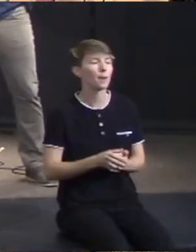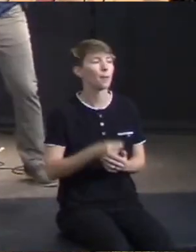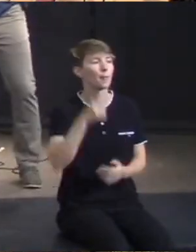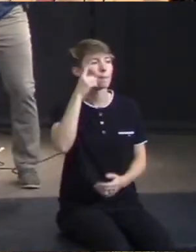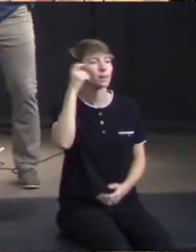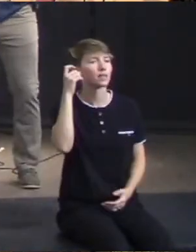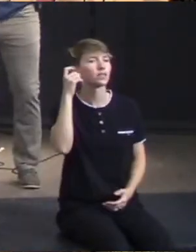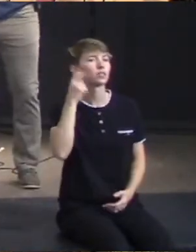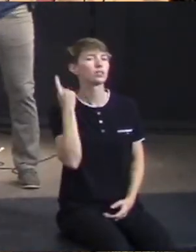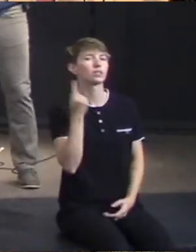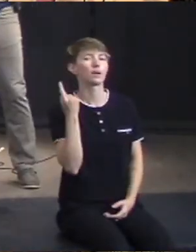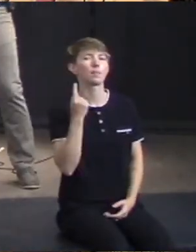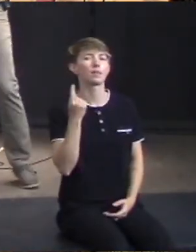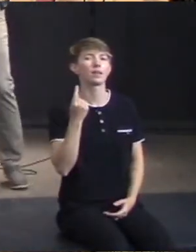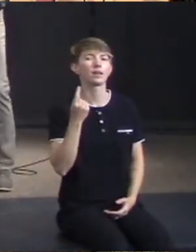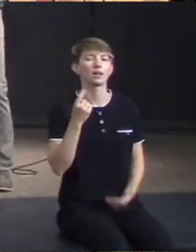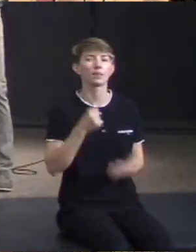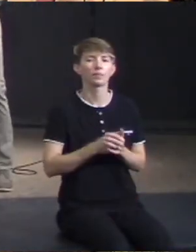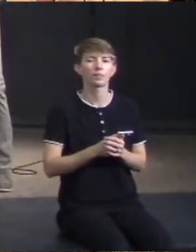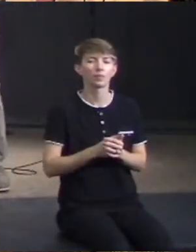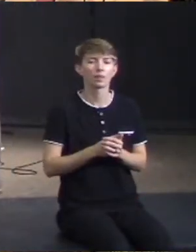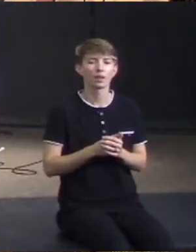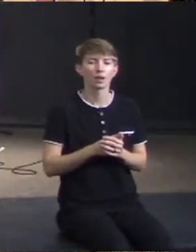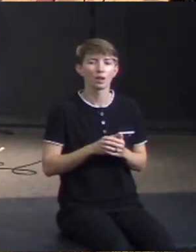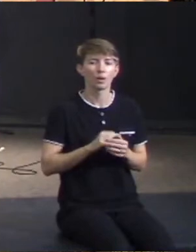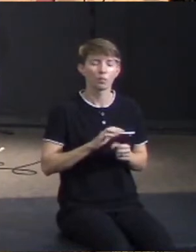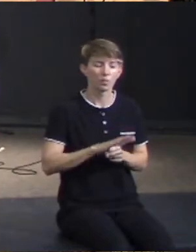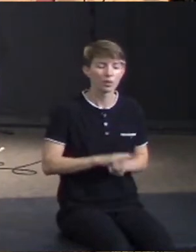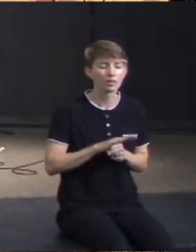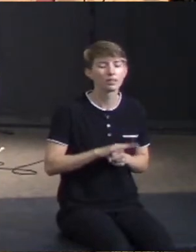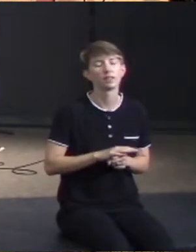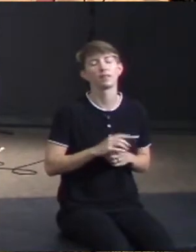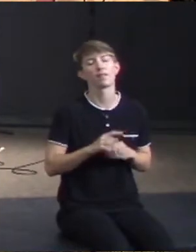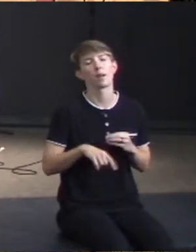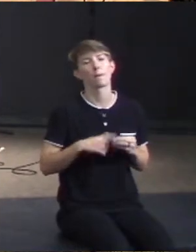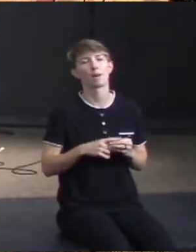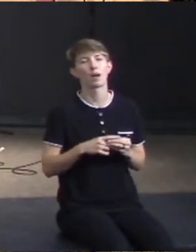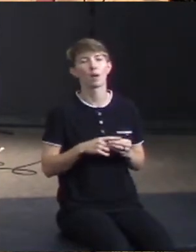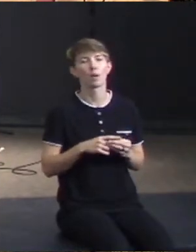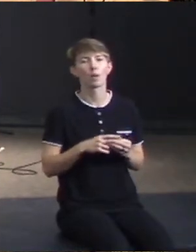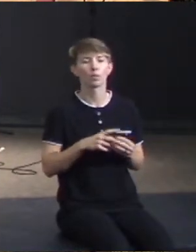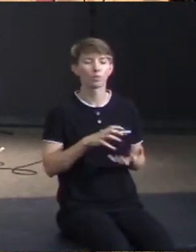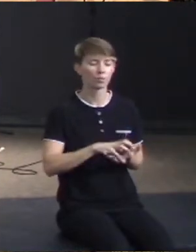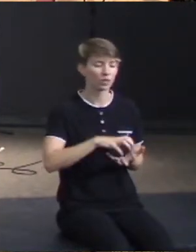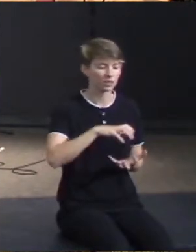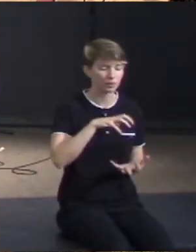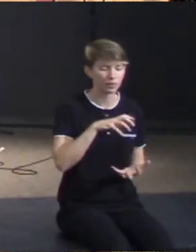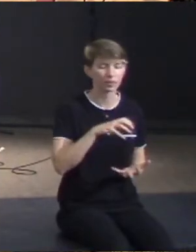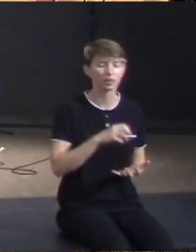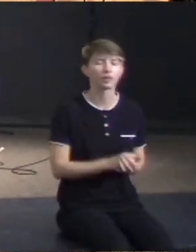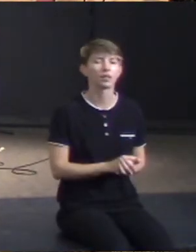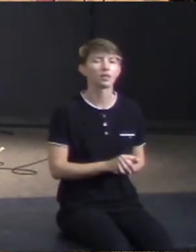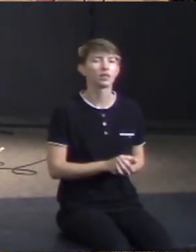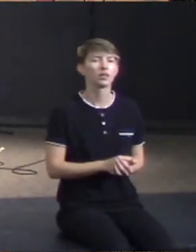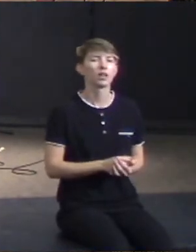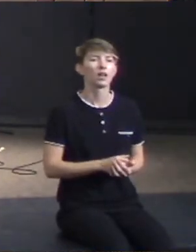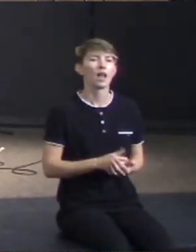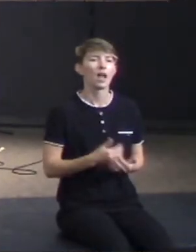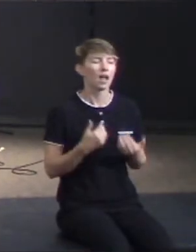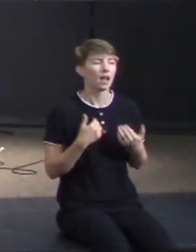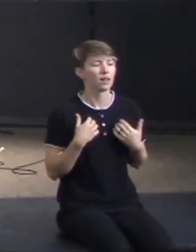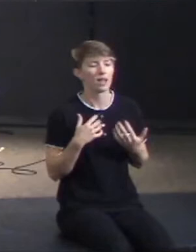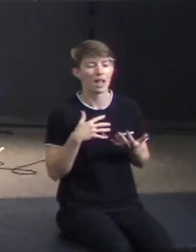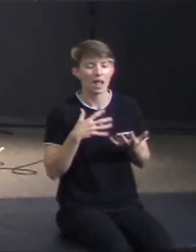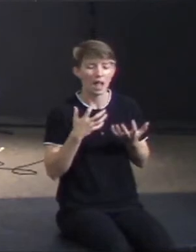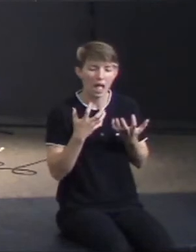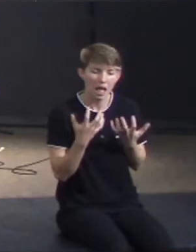something oppressive about prosperity. There is a heaviness that comes when you've achieved life's